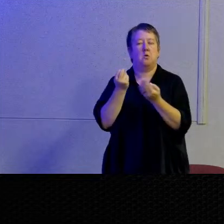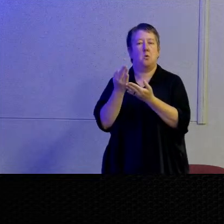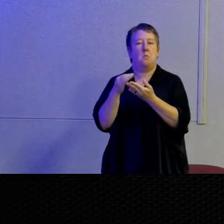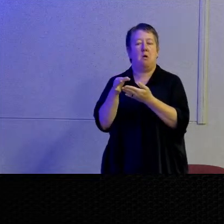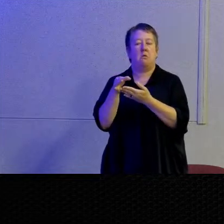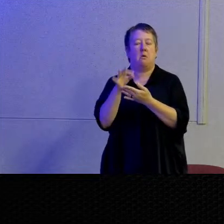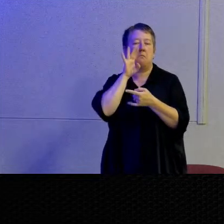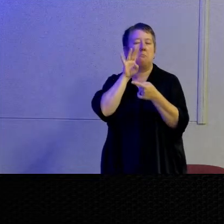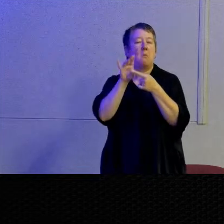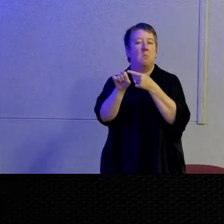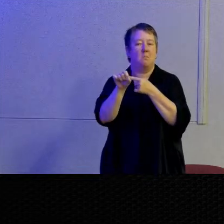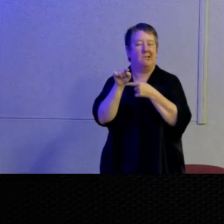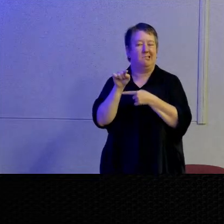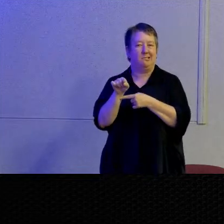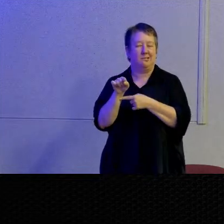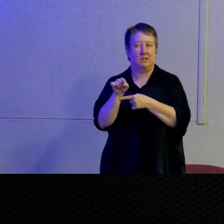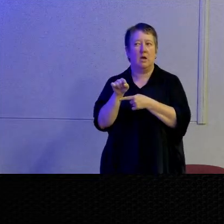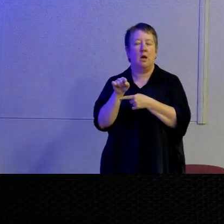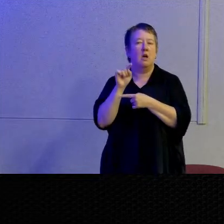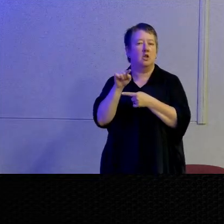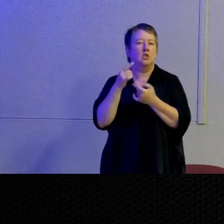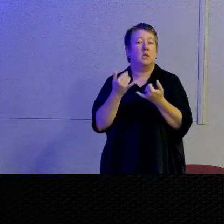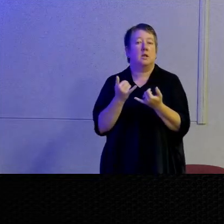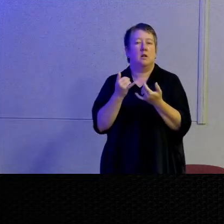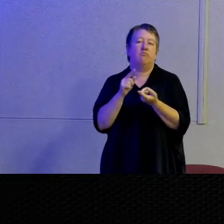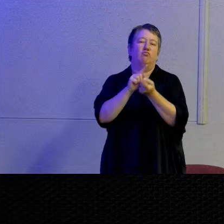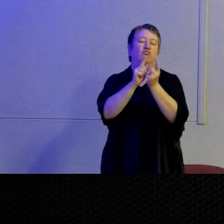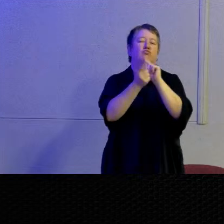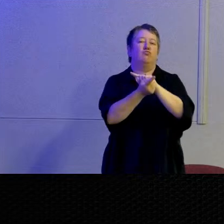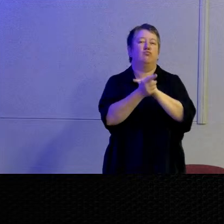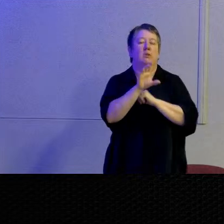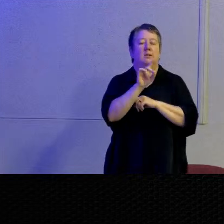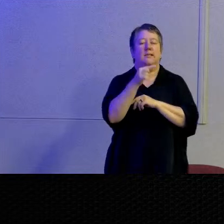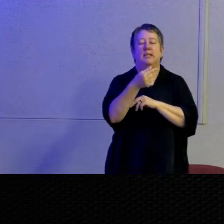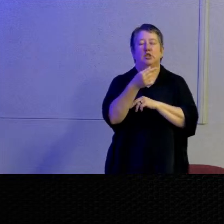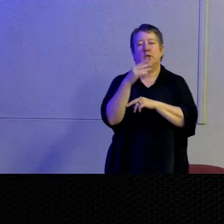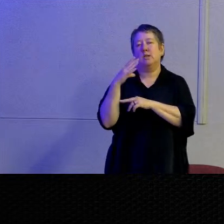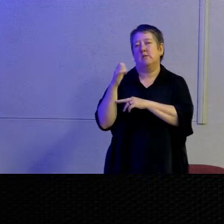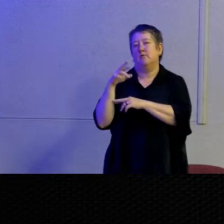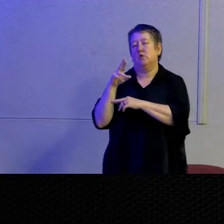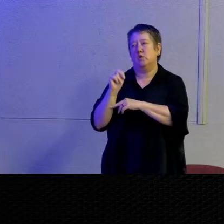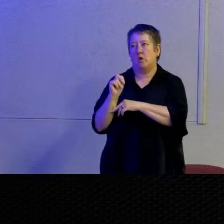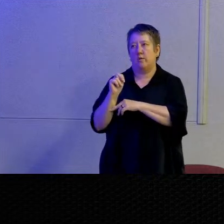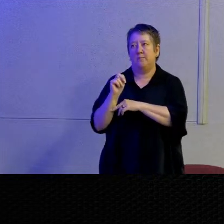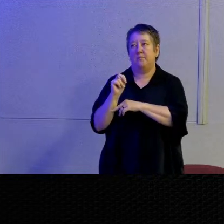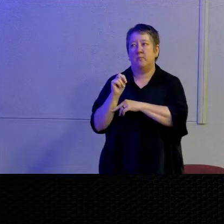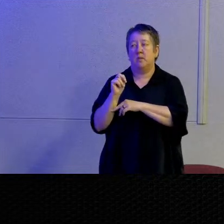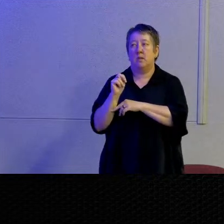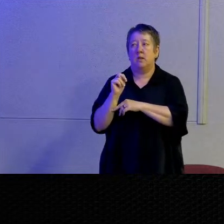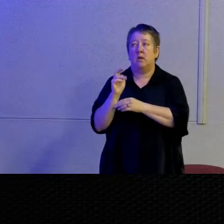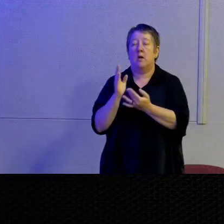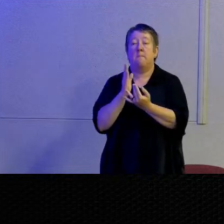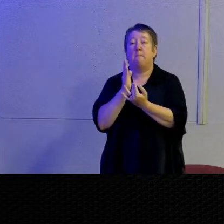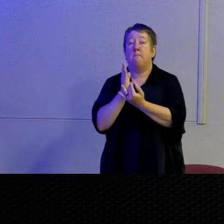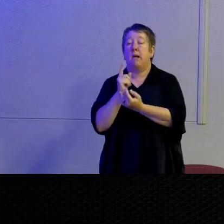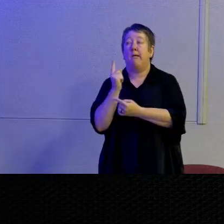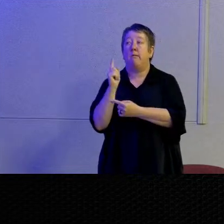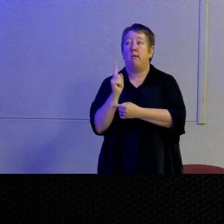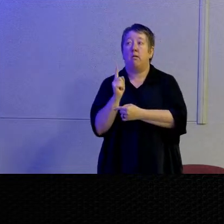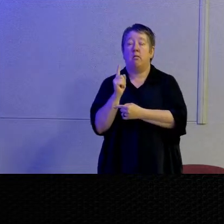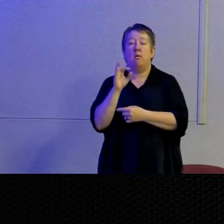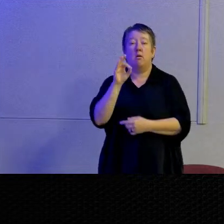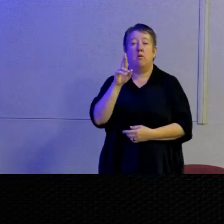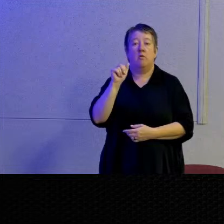And of course, she's gone on to become the Director General of CERN. And in the middle, you have Francois Englert,